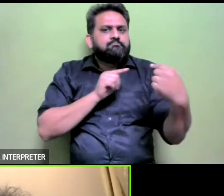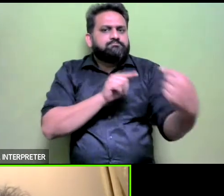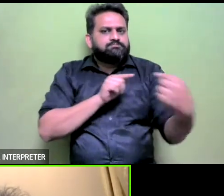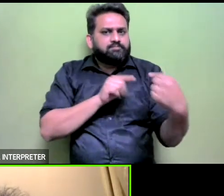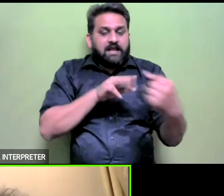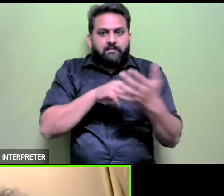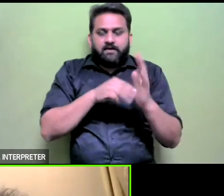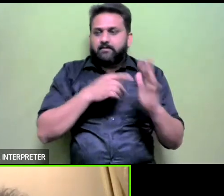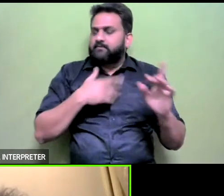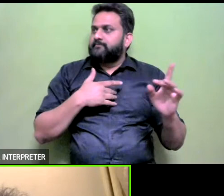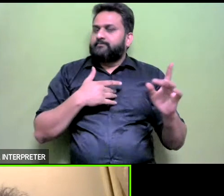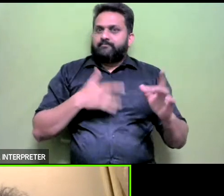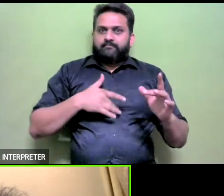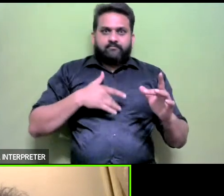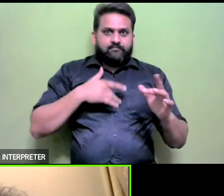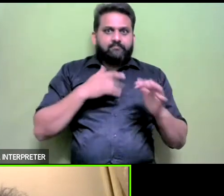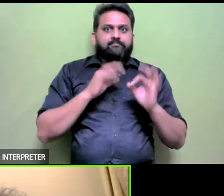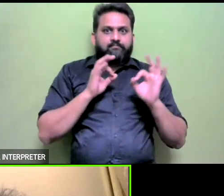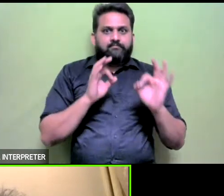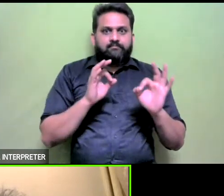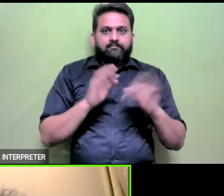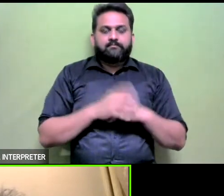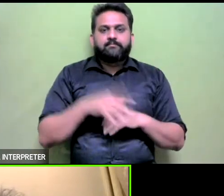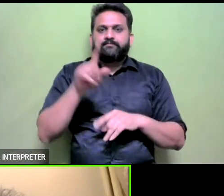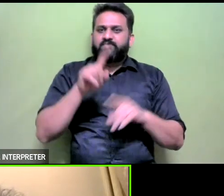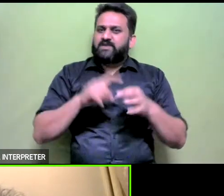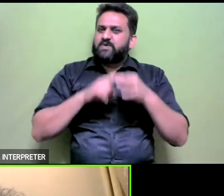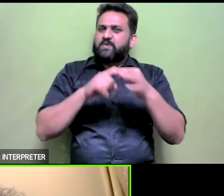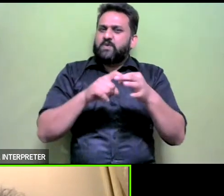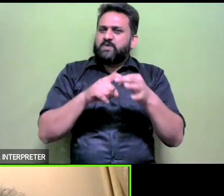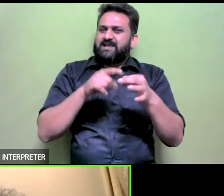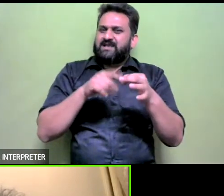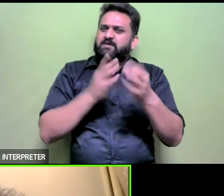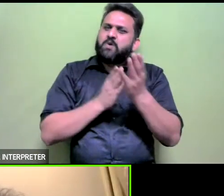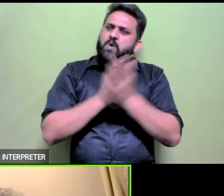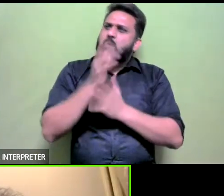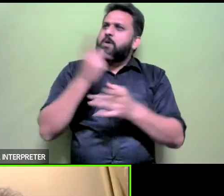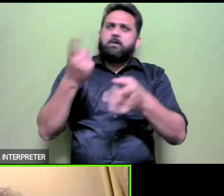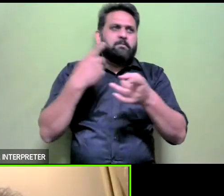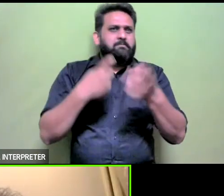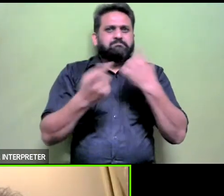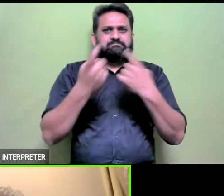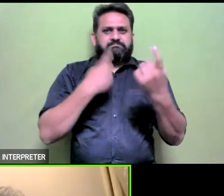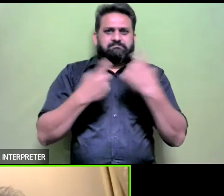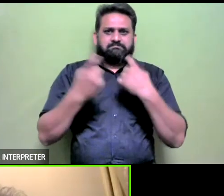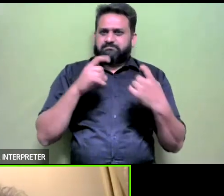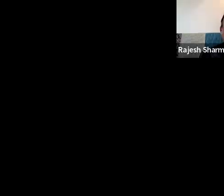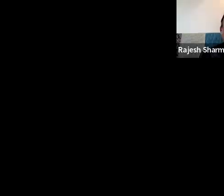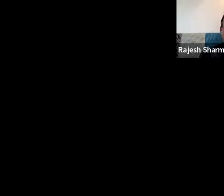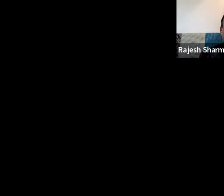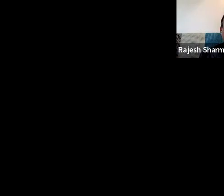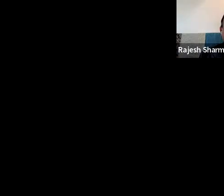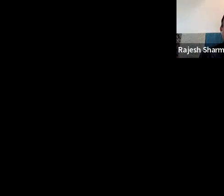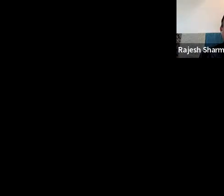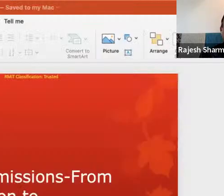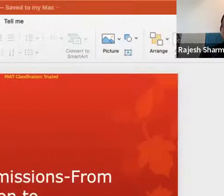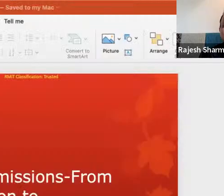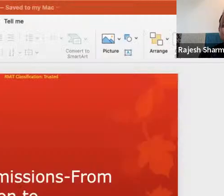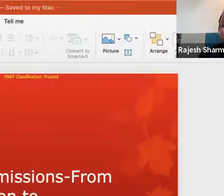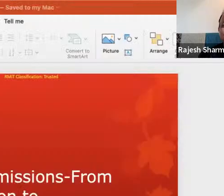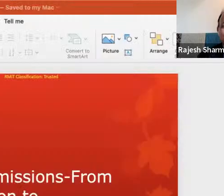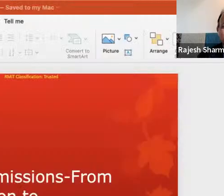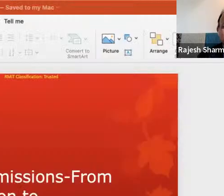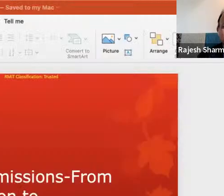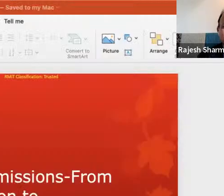essence. But one question always people ask, that if it is so easy, and if